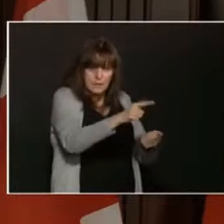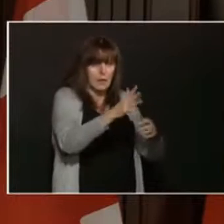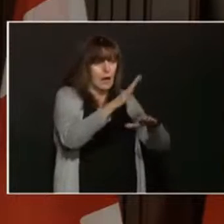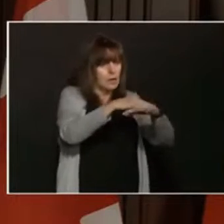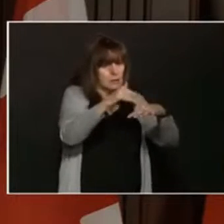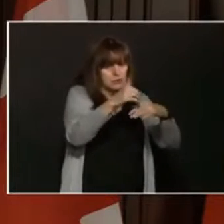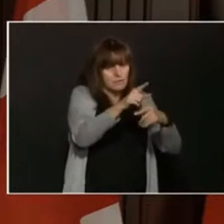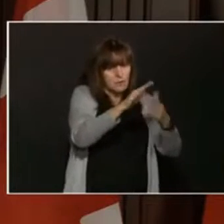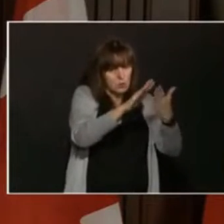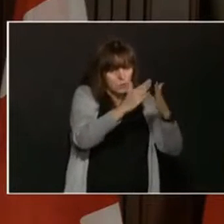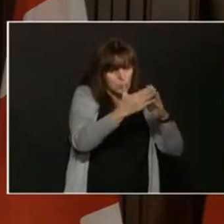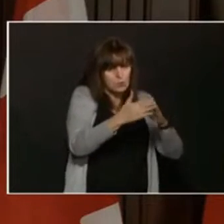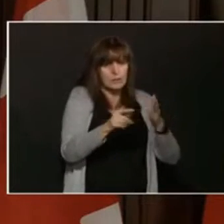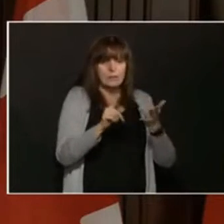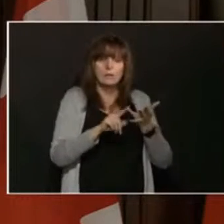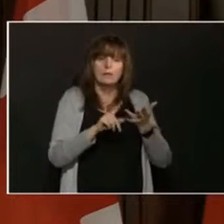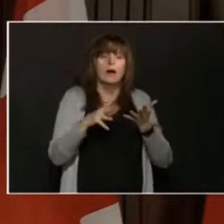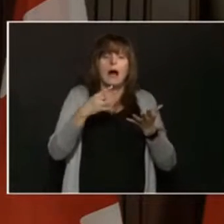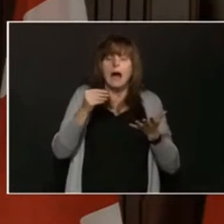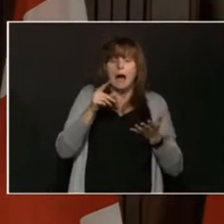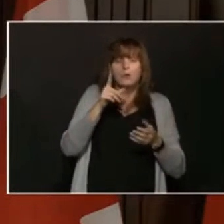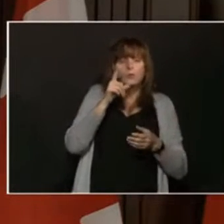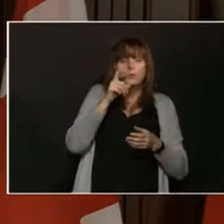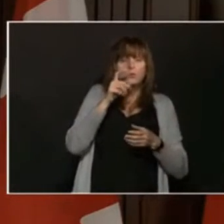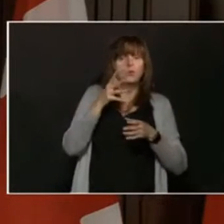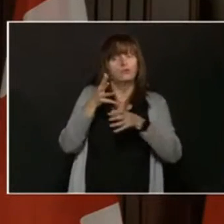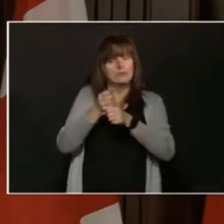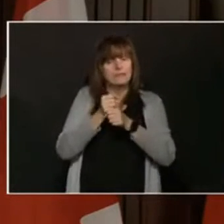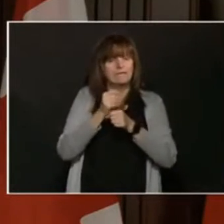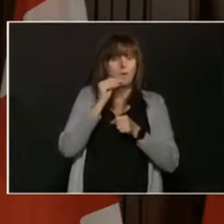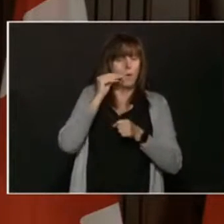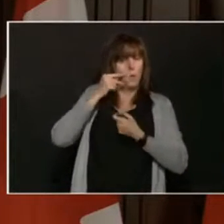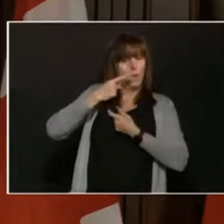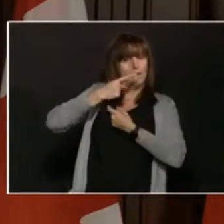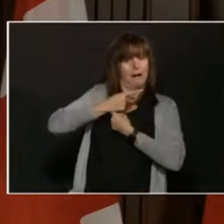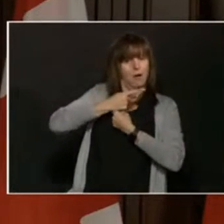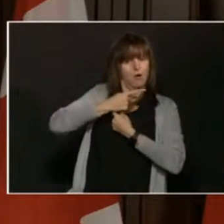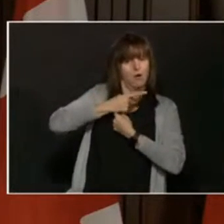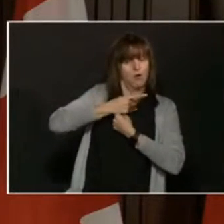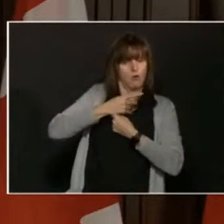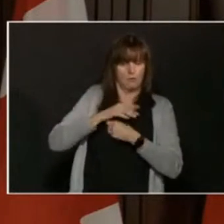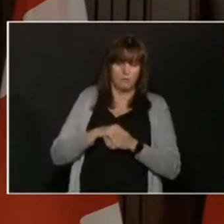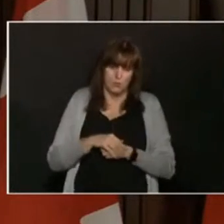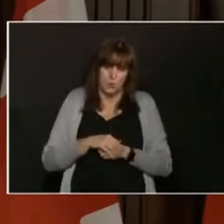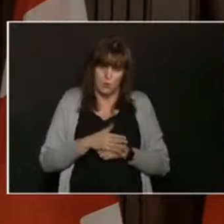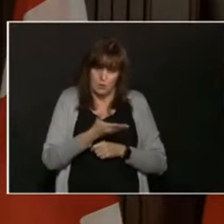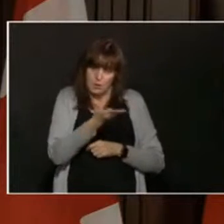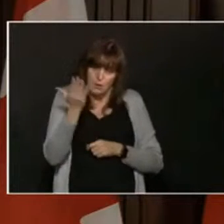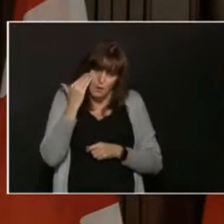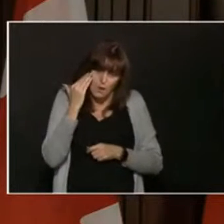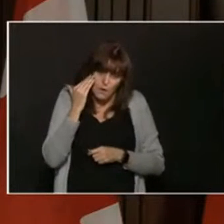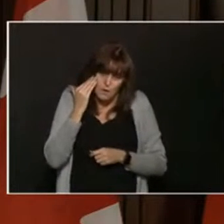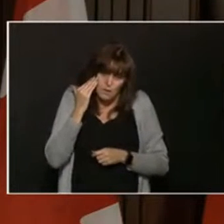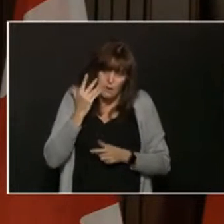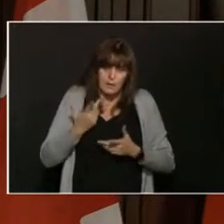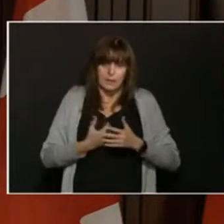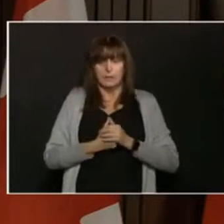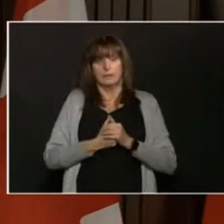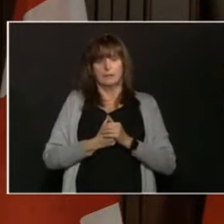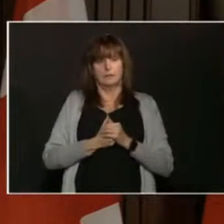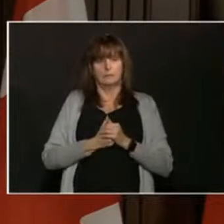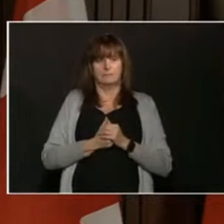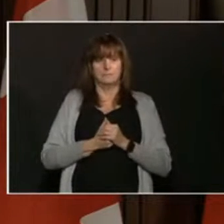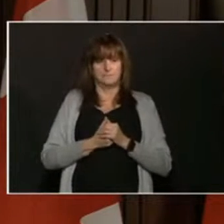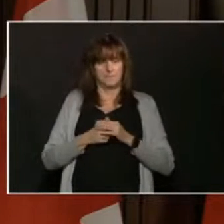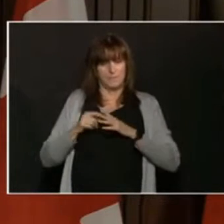who are getting chronic home care. I think, as you know, one of the limiting factors at the beginning was that we were dealing